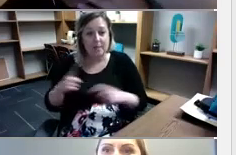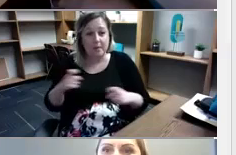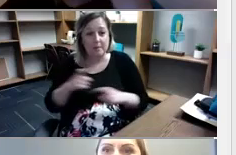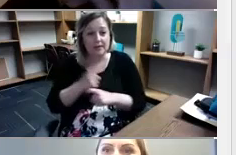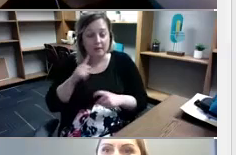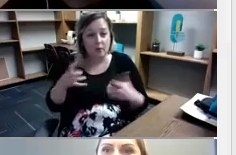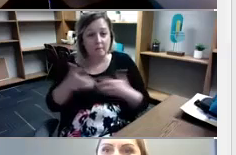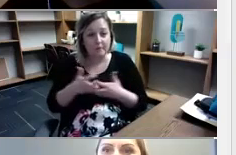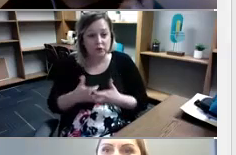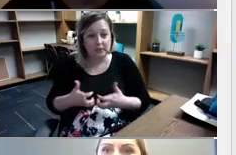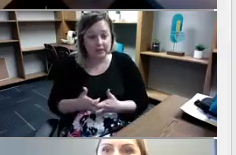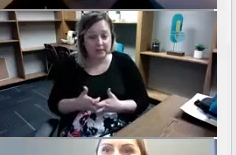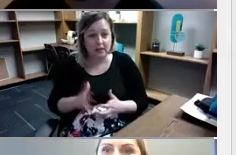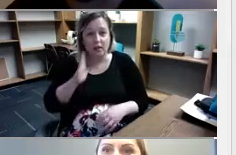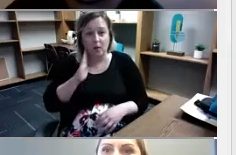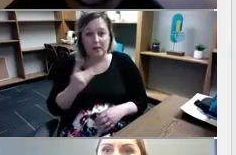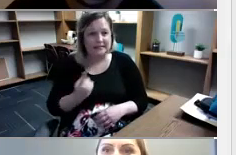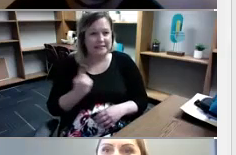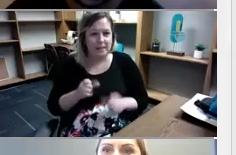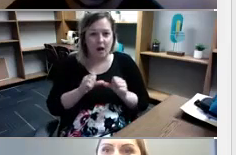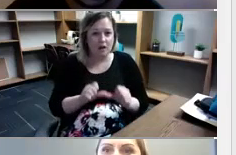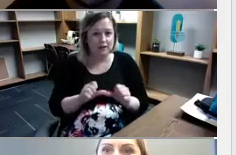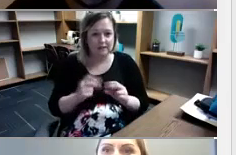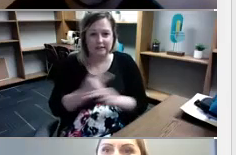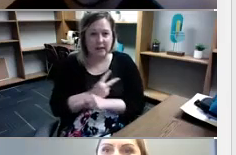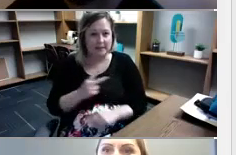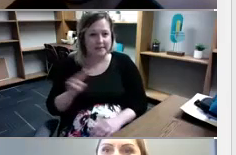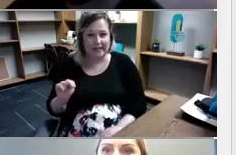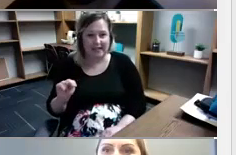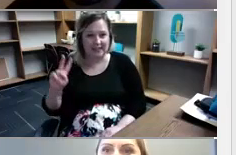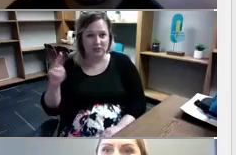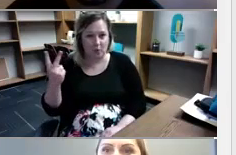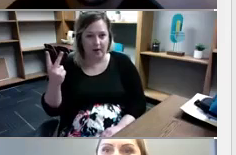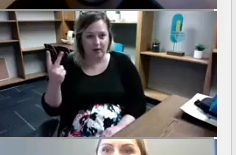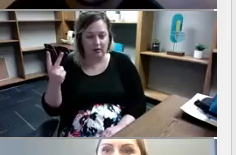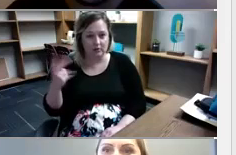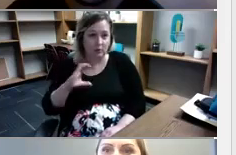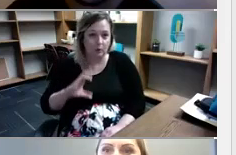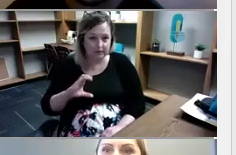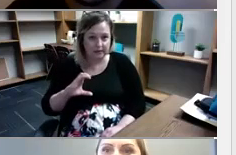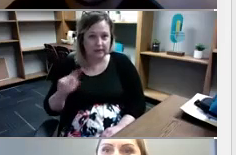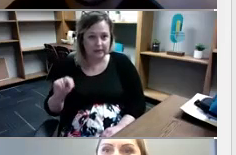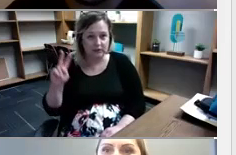some constant times n squared. So that is why we have Cn squared. Is that what you're asking, Aman?